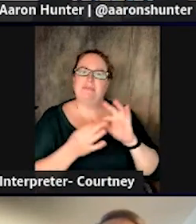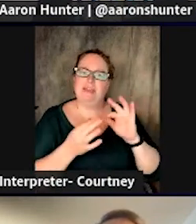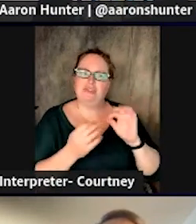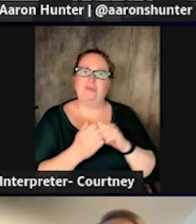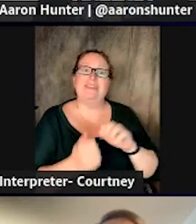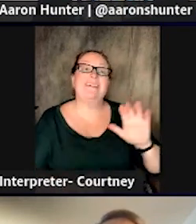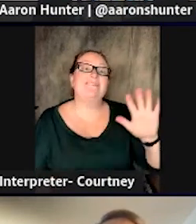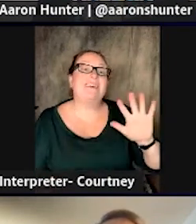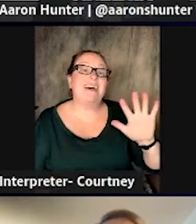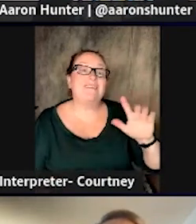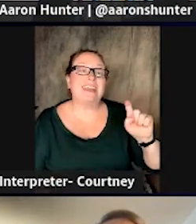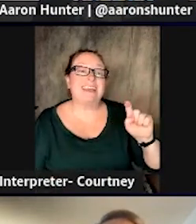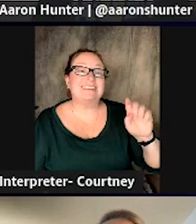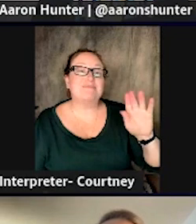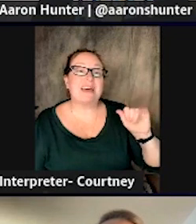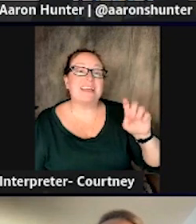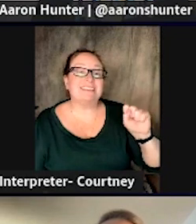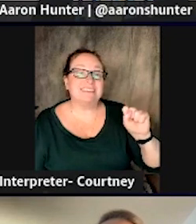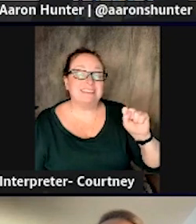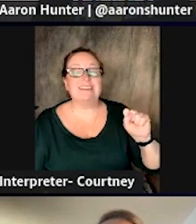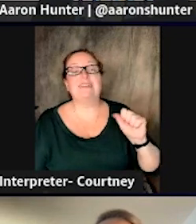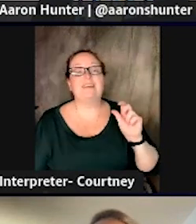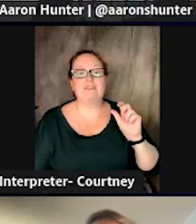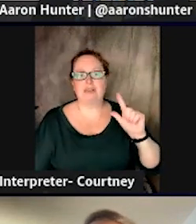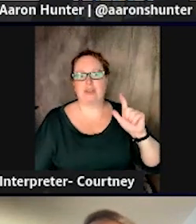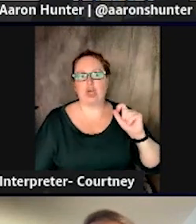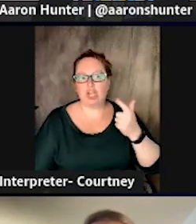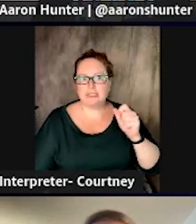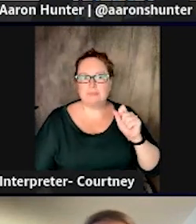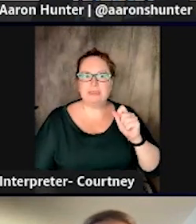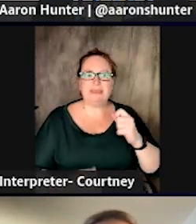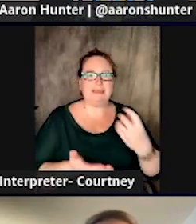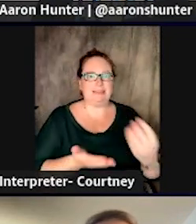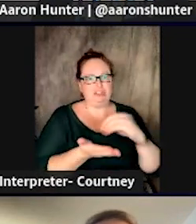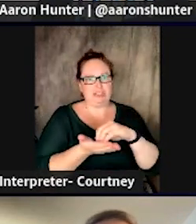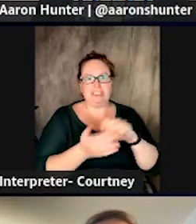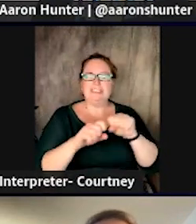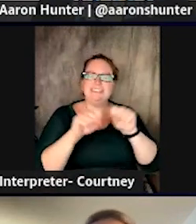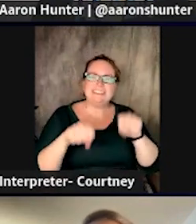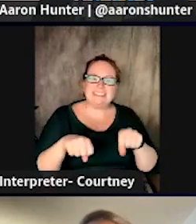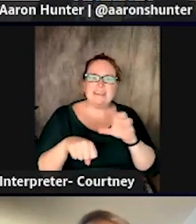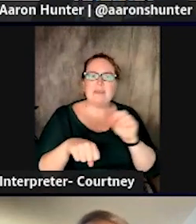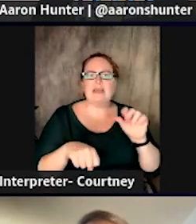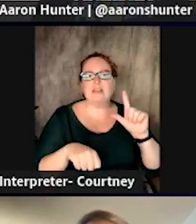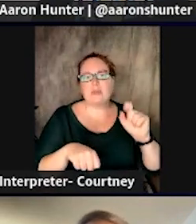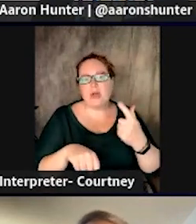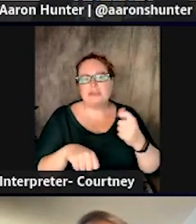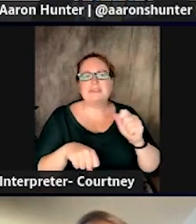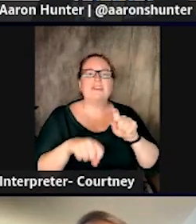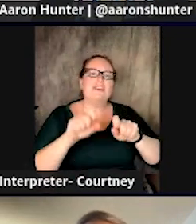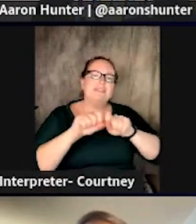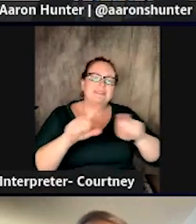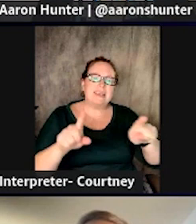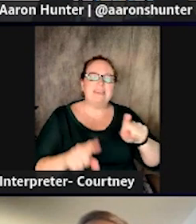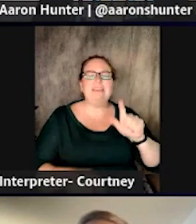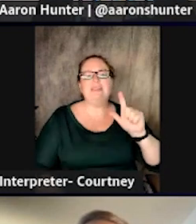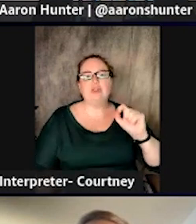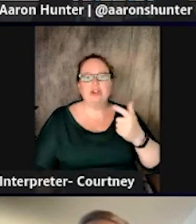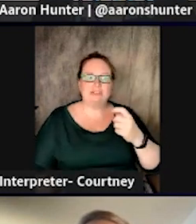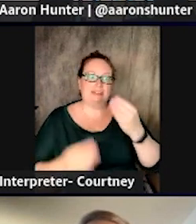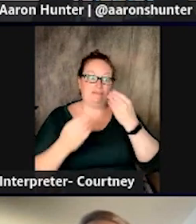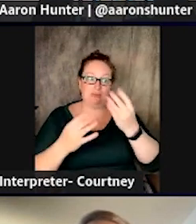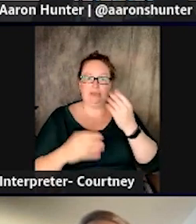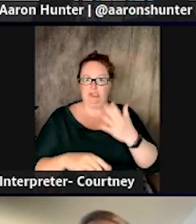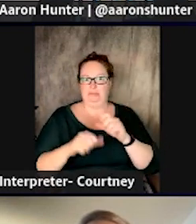of logs being ingested, systems and applications are sending log information to us constantly at very high